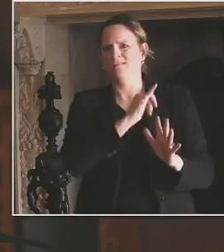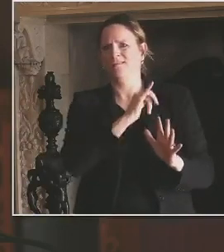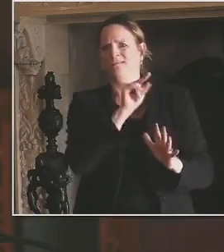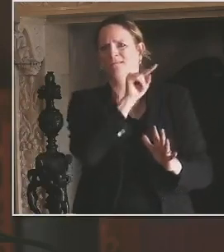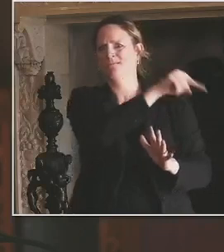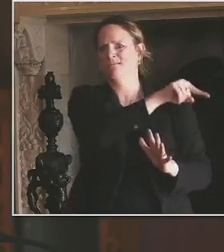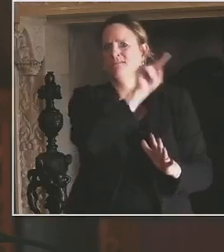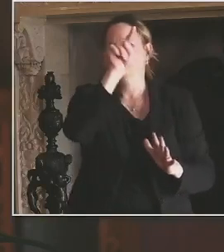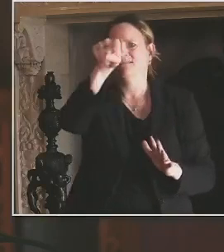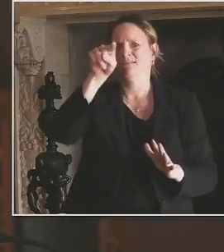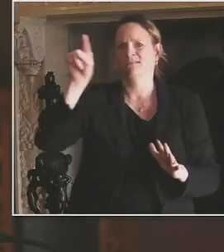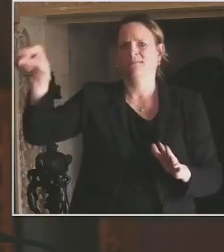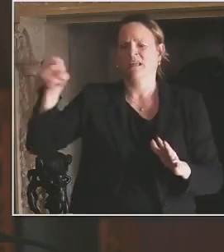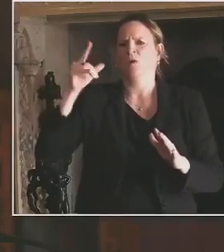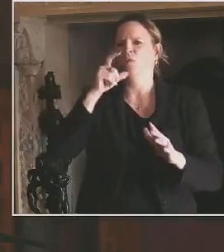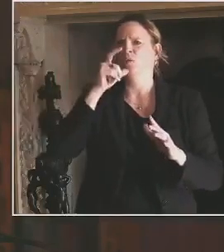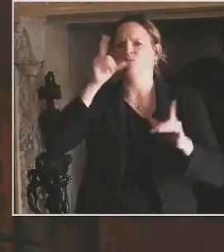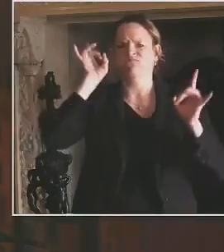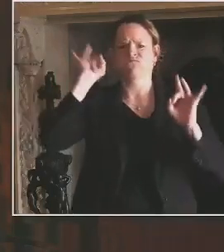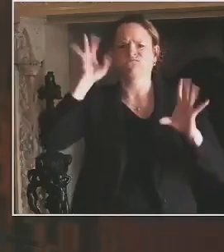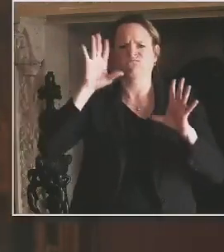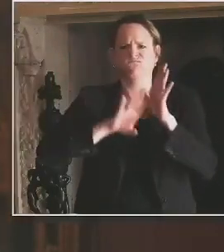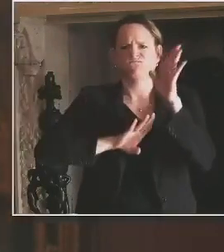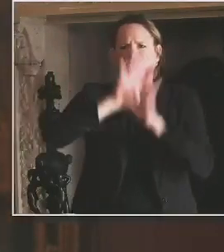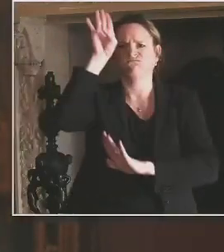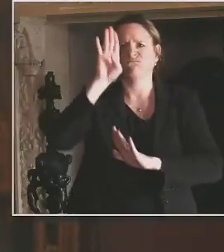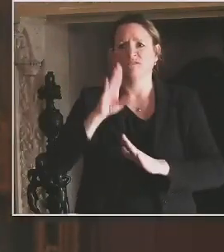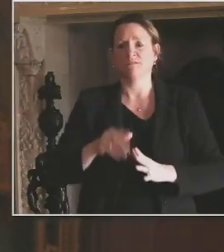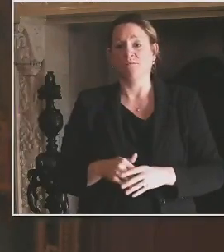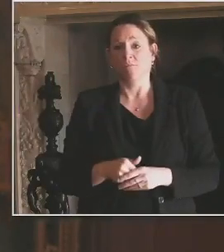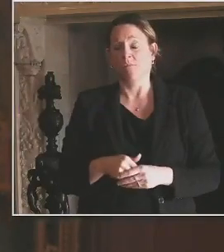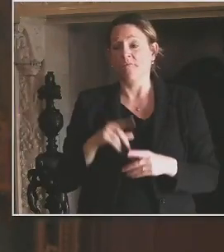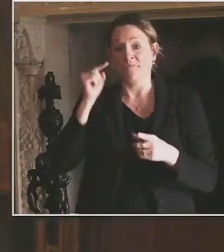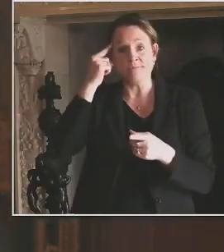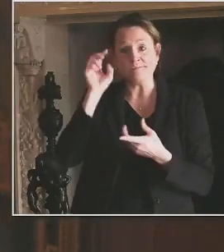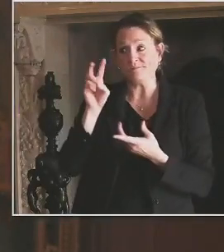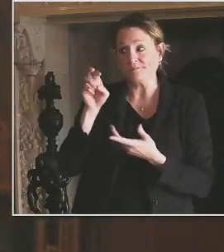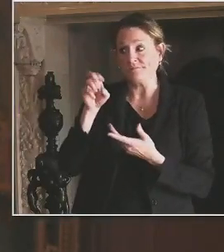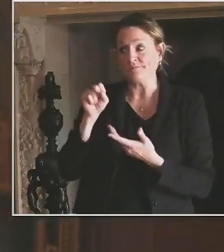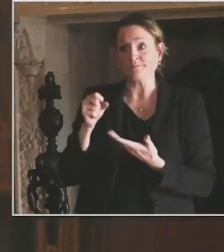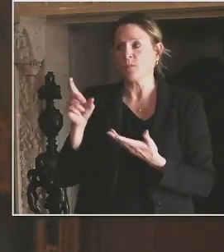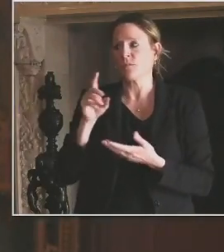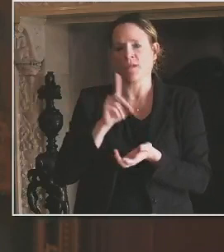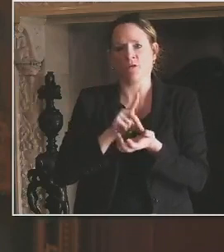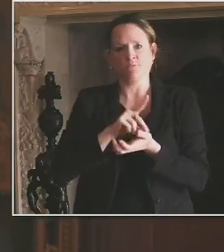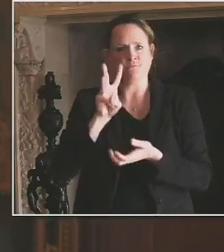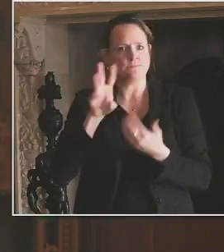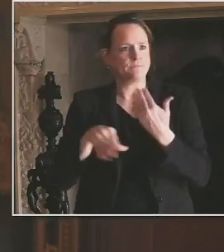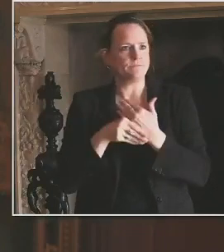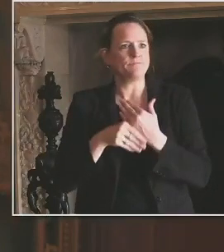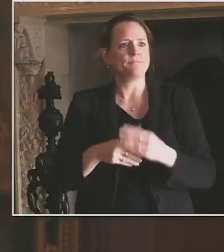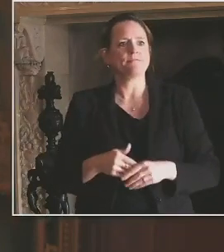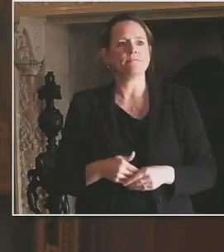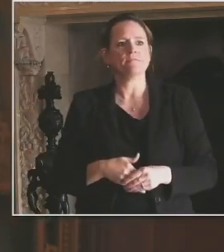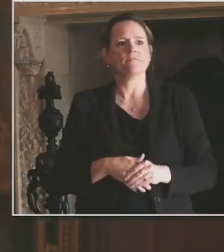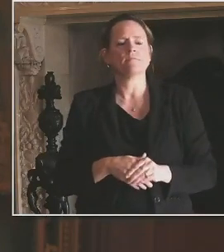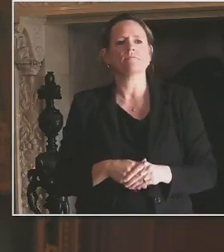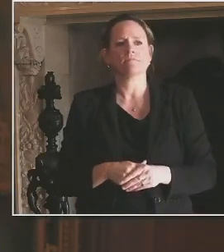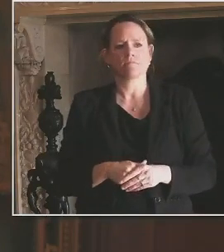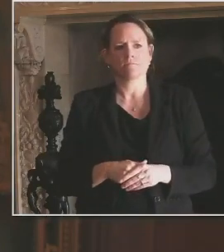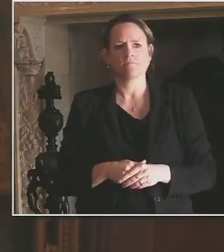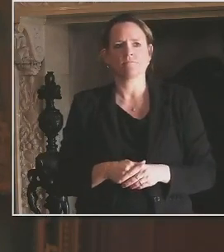manage. But I don't know if you have specific scientific lessons. The link between social interaction and